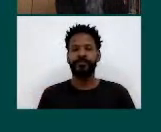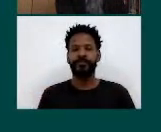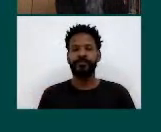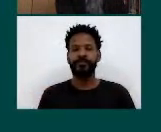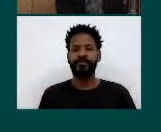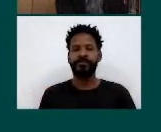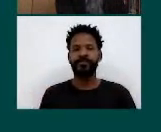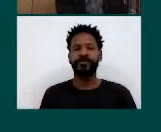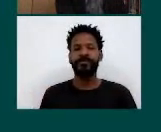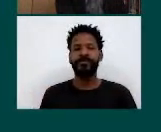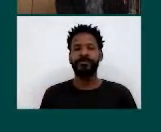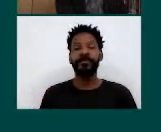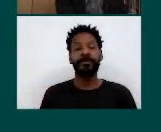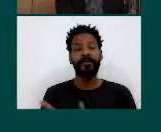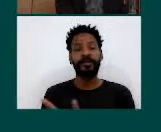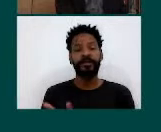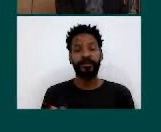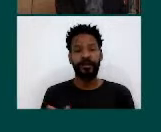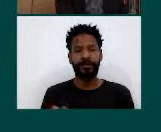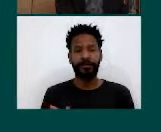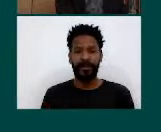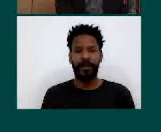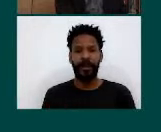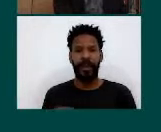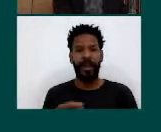this quality of formation.